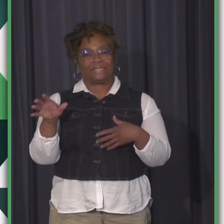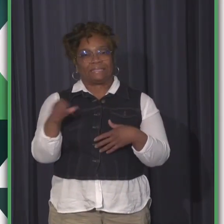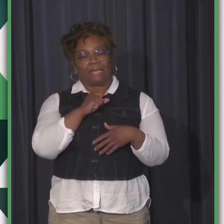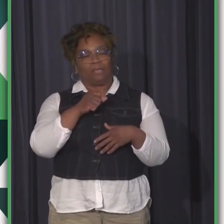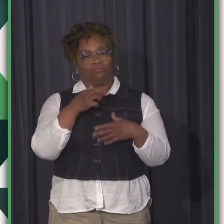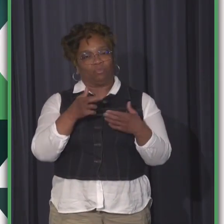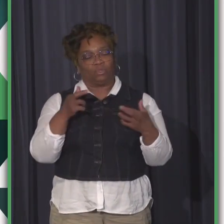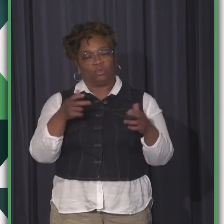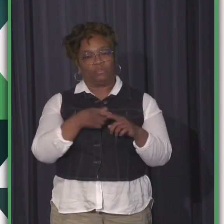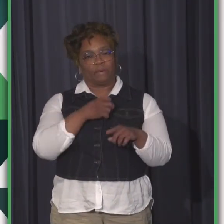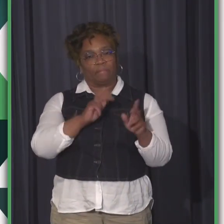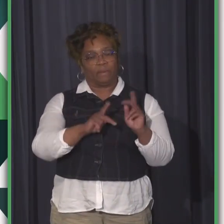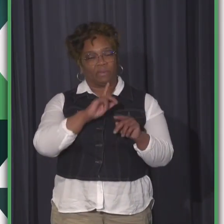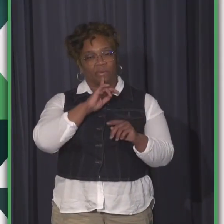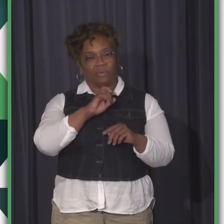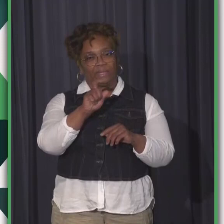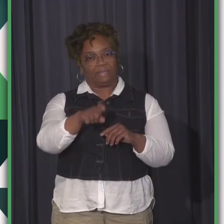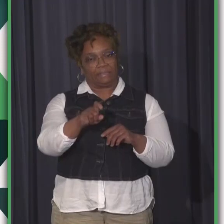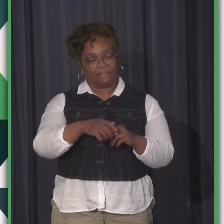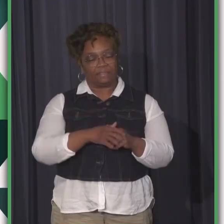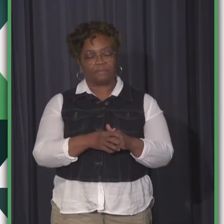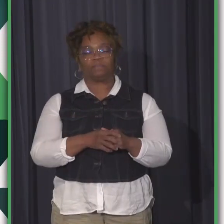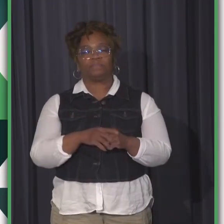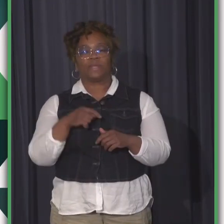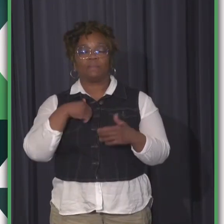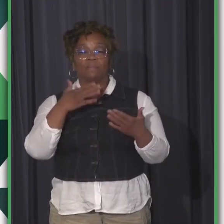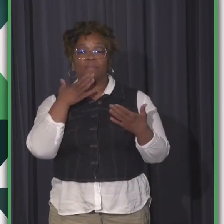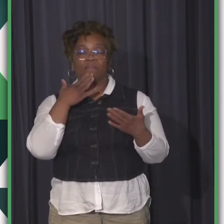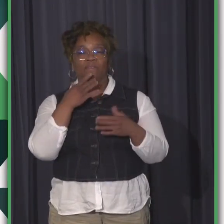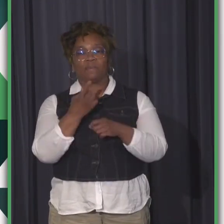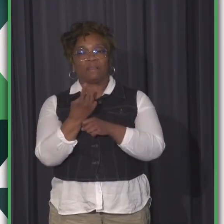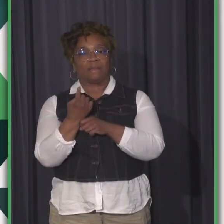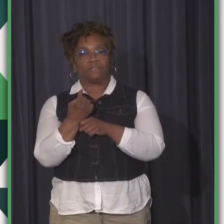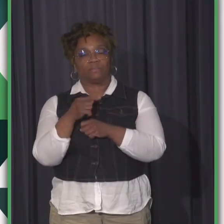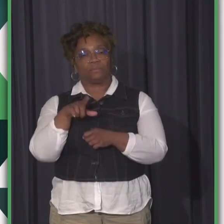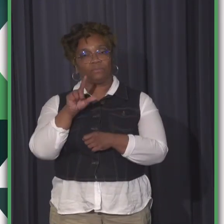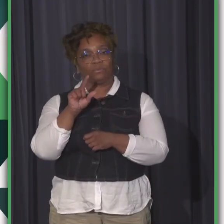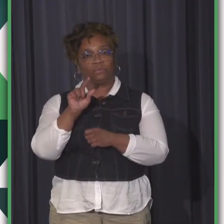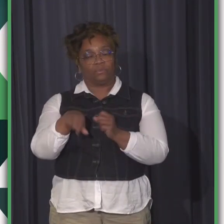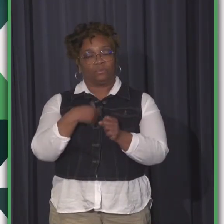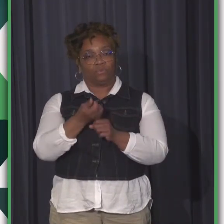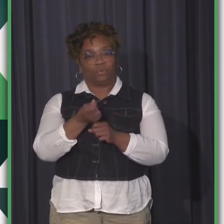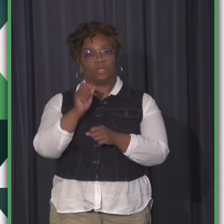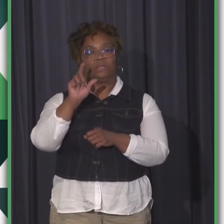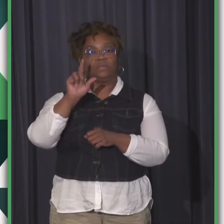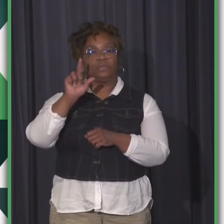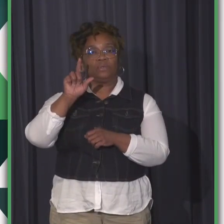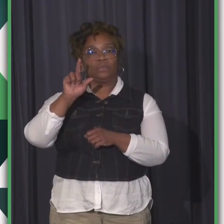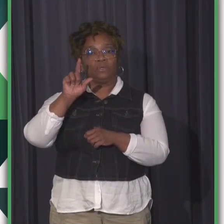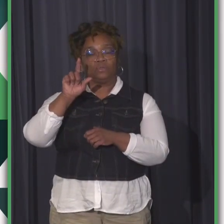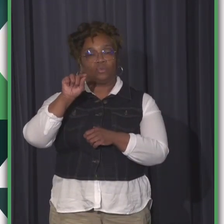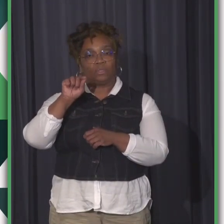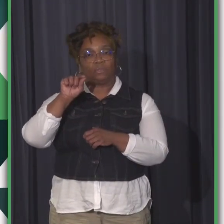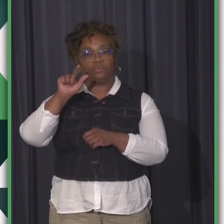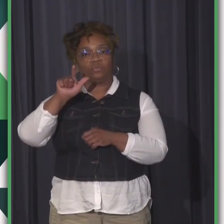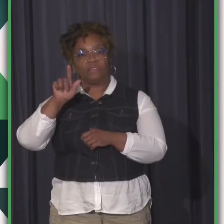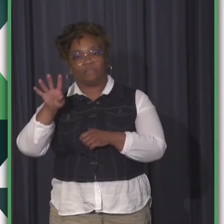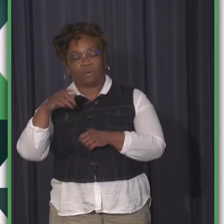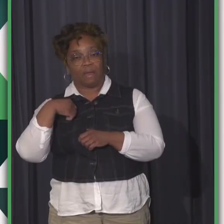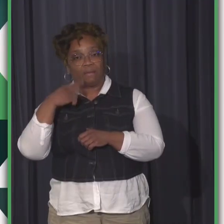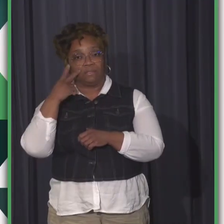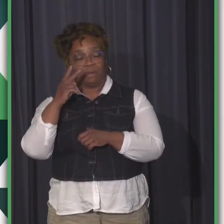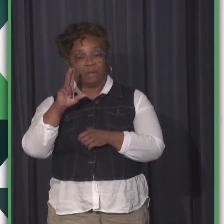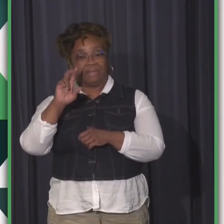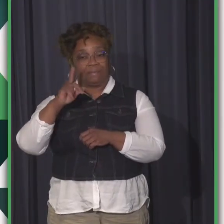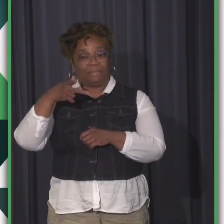it. I am so grateful for last year, 2024. I saw DPD not only do